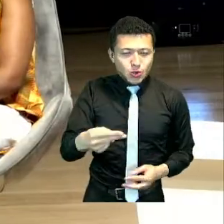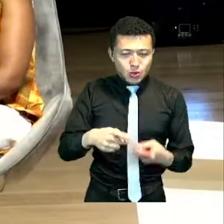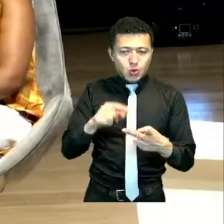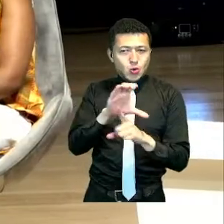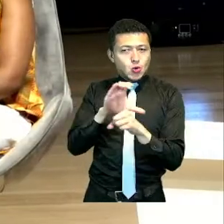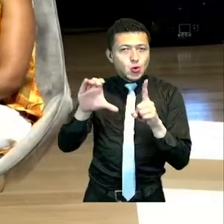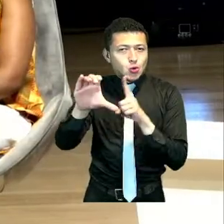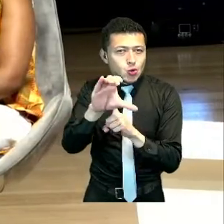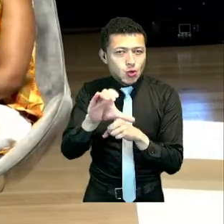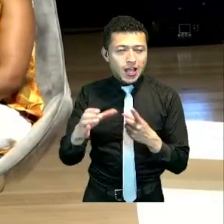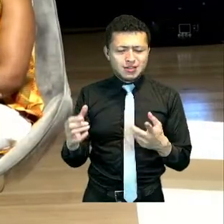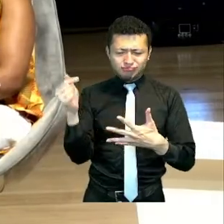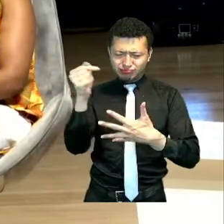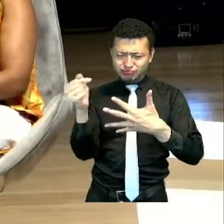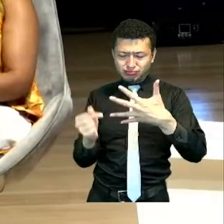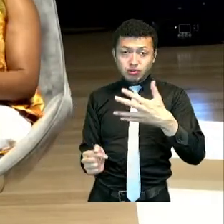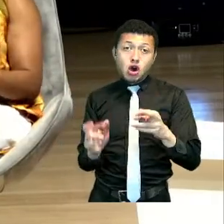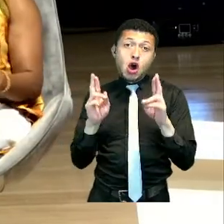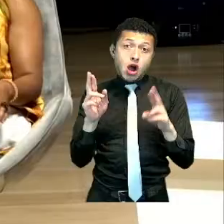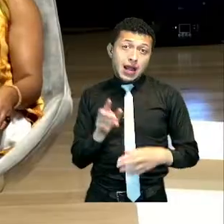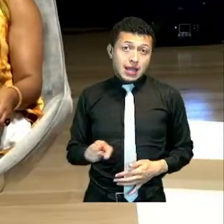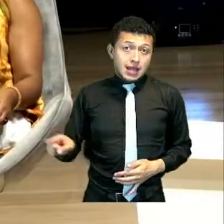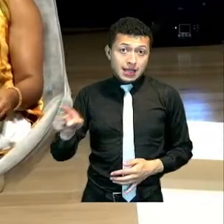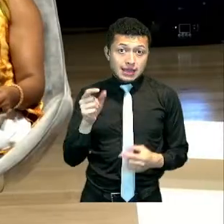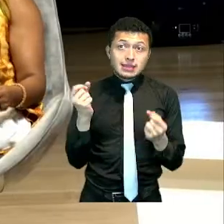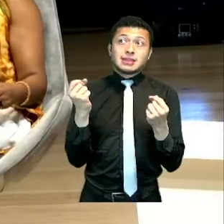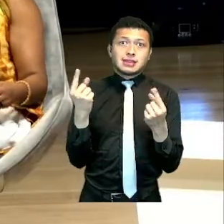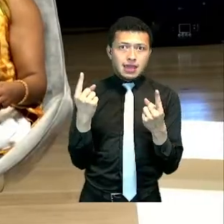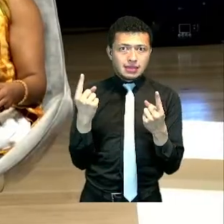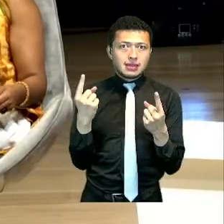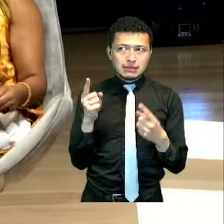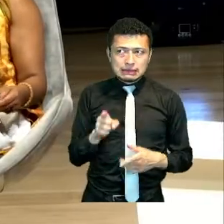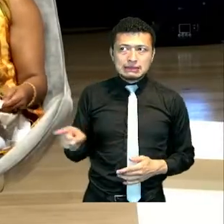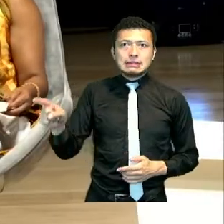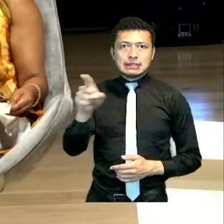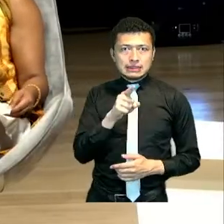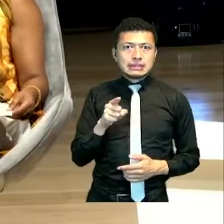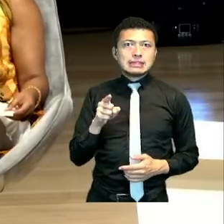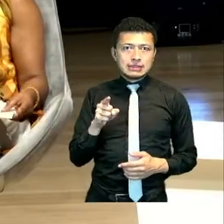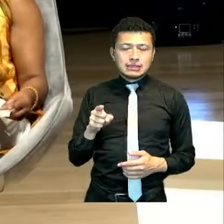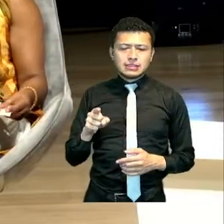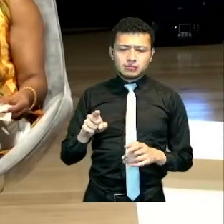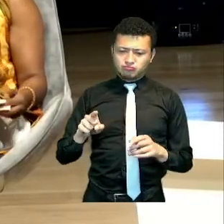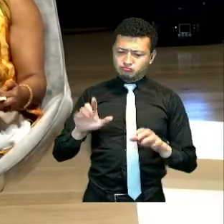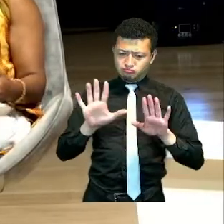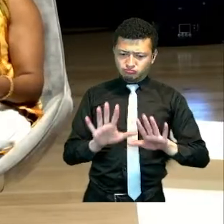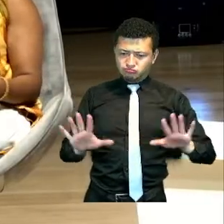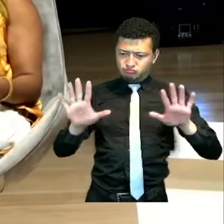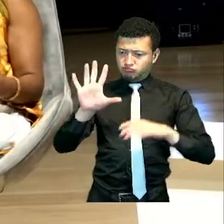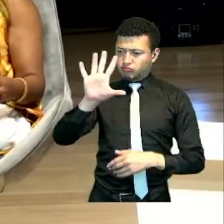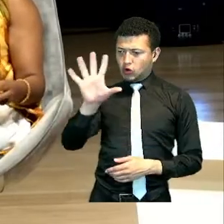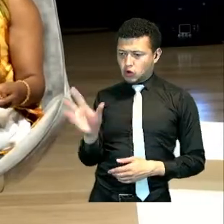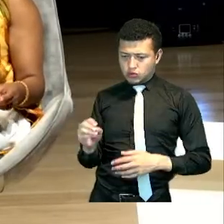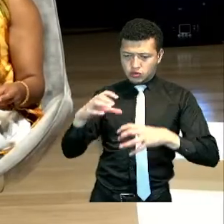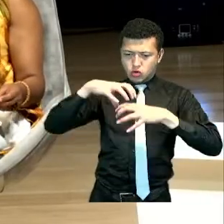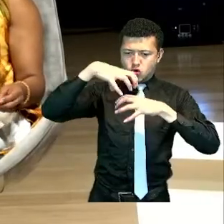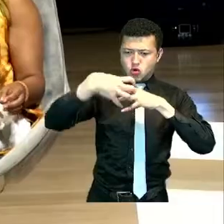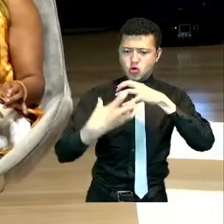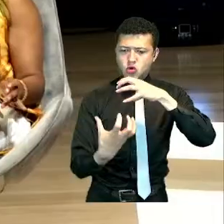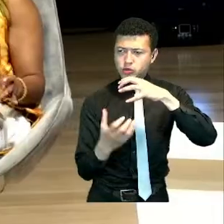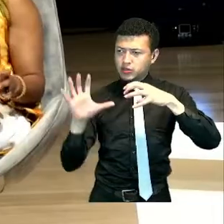wonderful continent which has birthed all of us. And so it is with those few words,